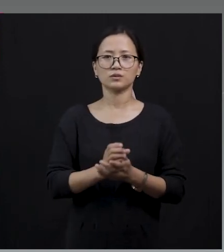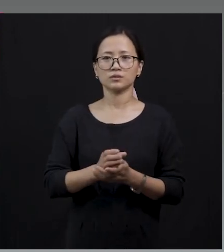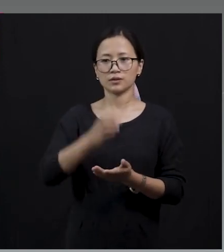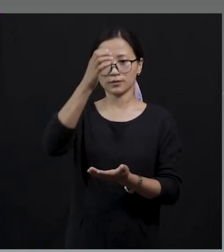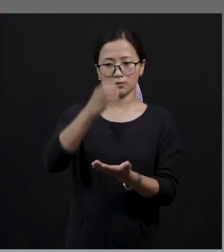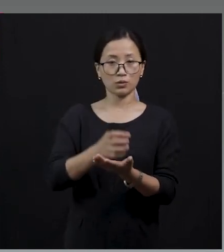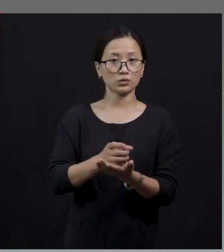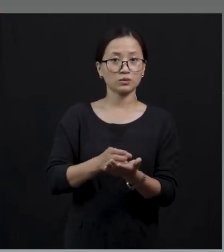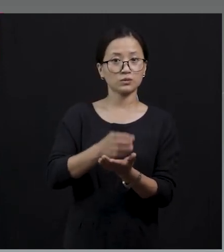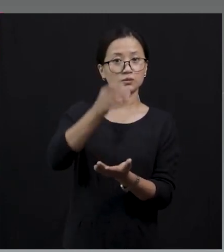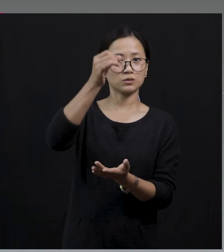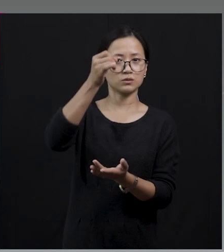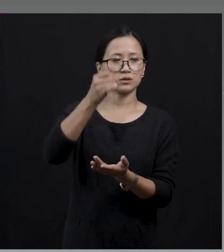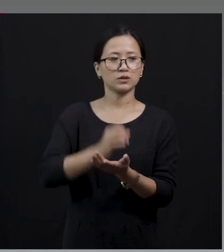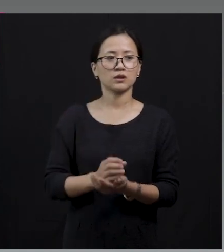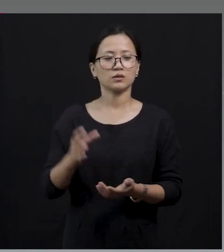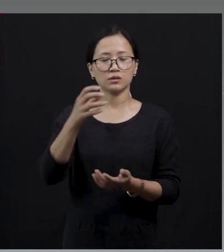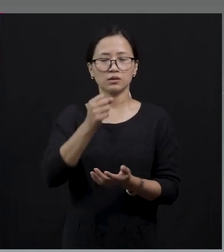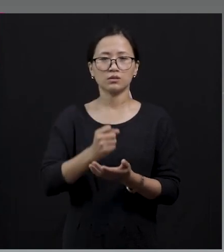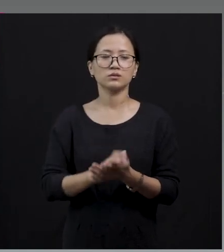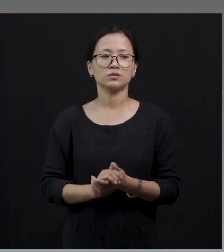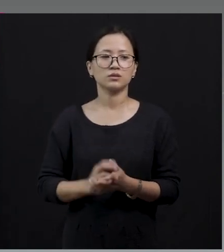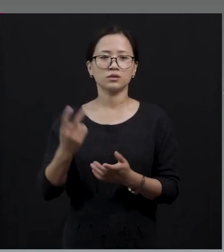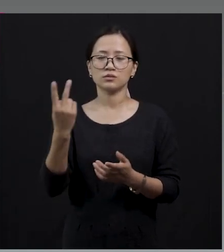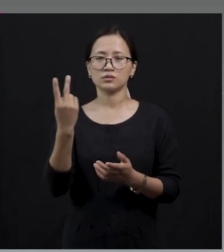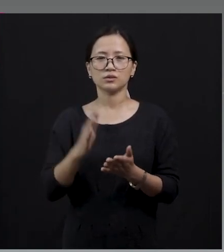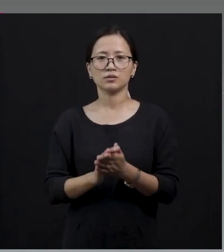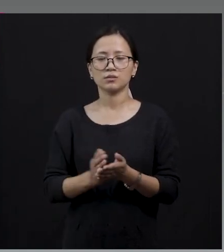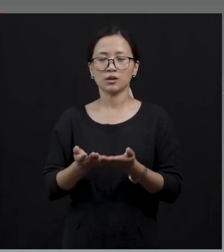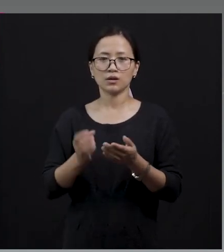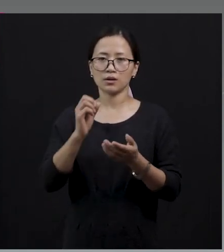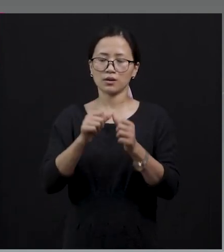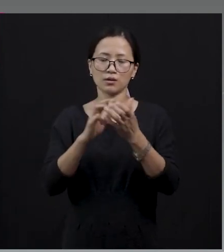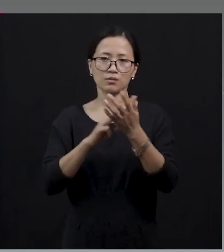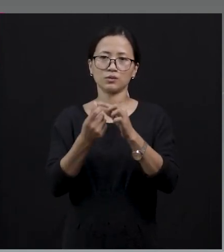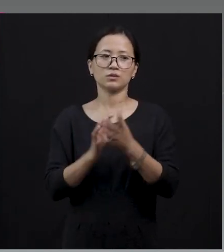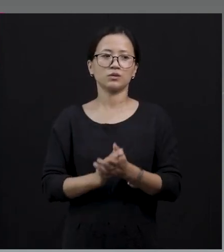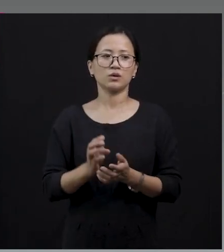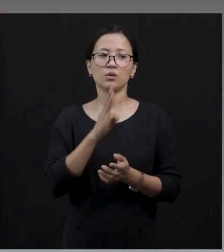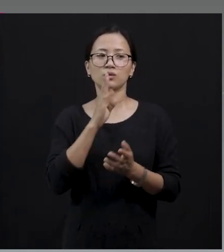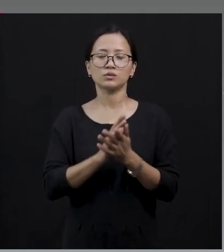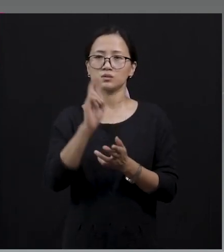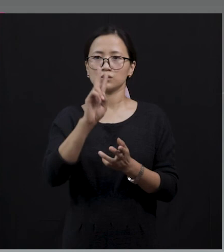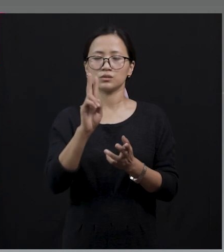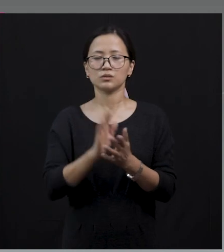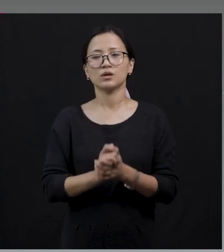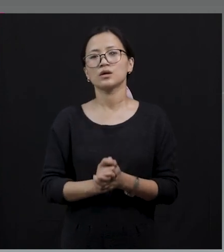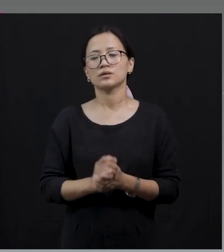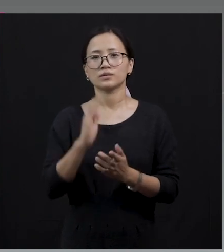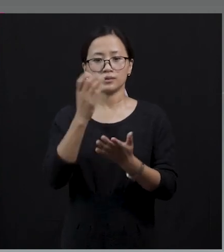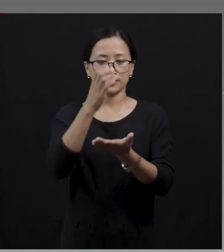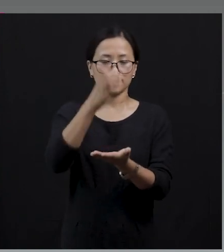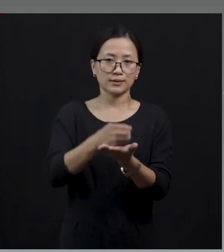bottle can hold, this bottle can hold the same amount of water that the two glasses can hold.